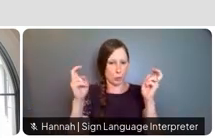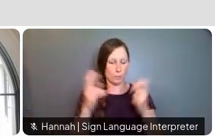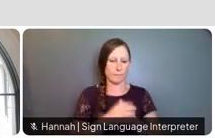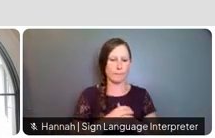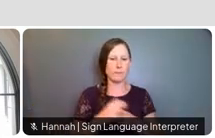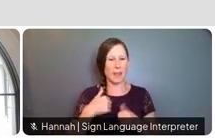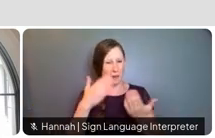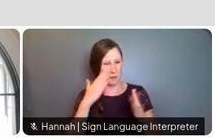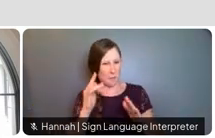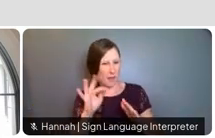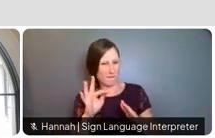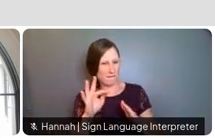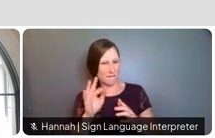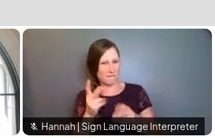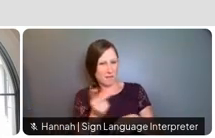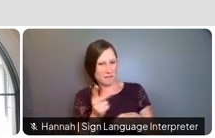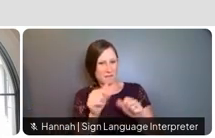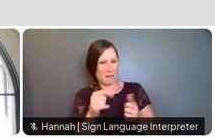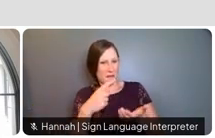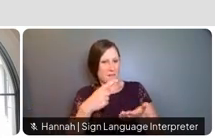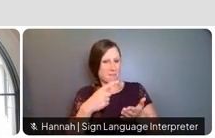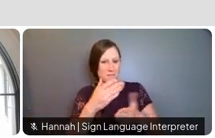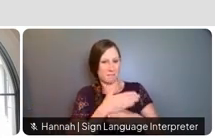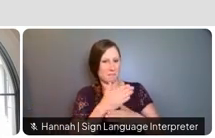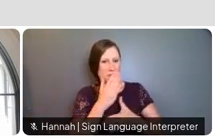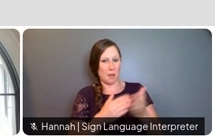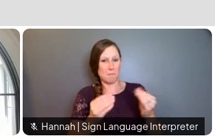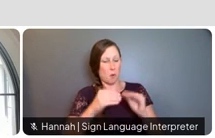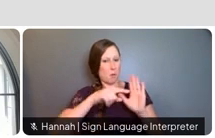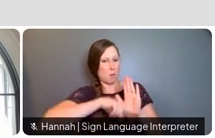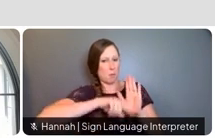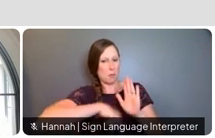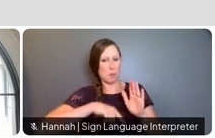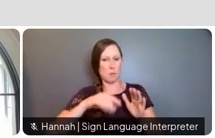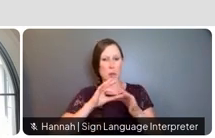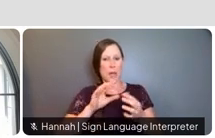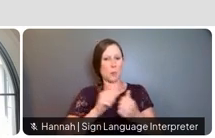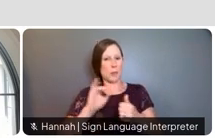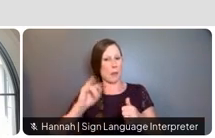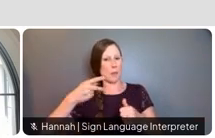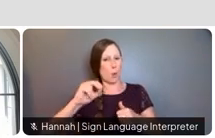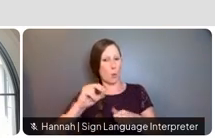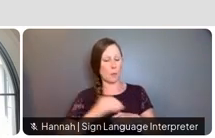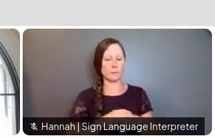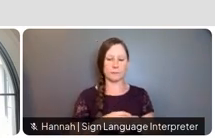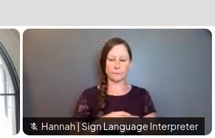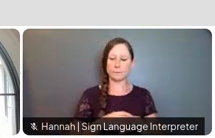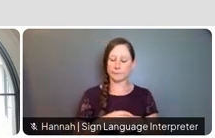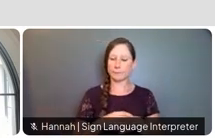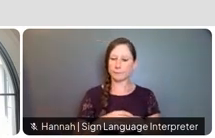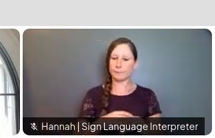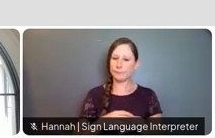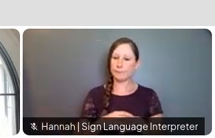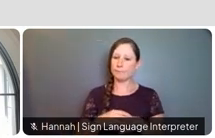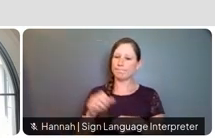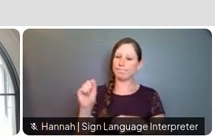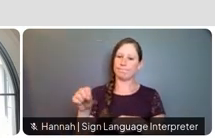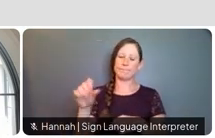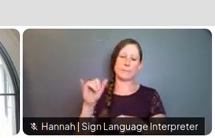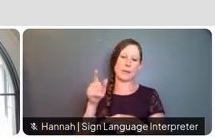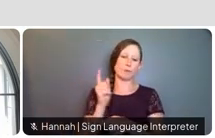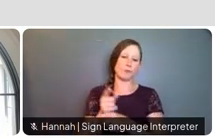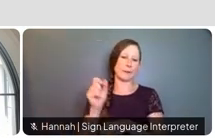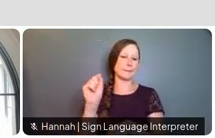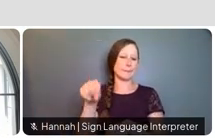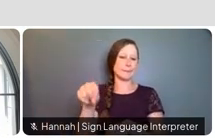kind of general benefits or downsides to going public. Yeah, no, I think that's right. I mean, the other I would also put out as far as